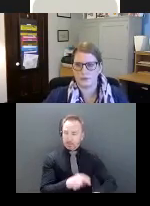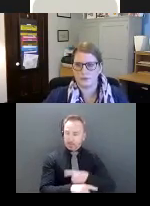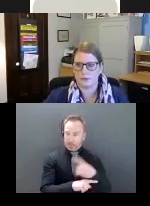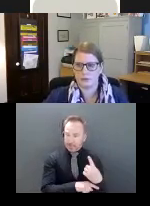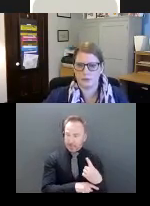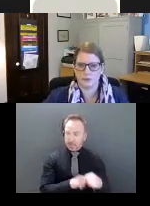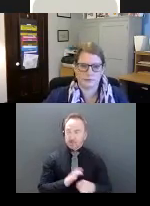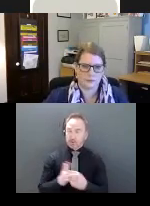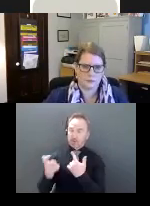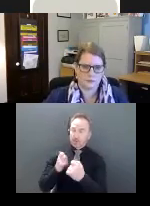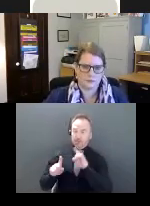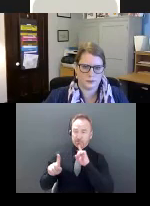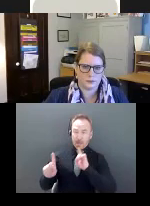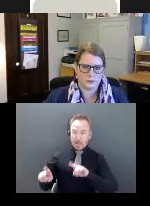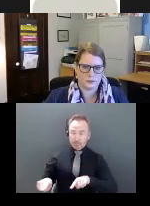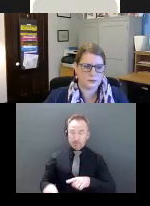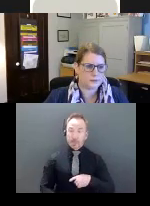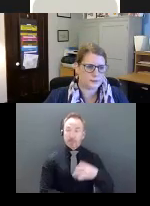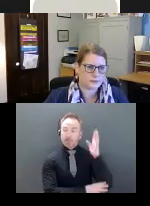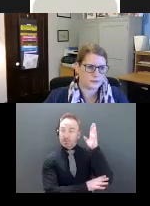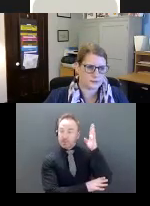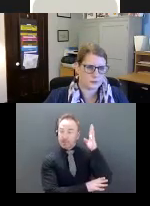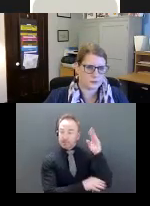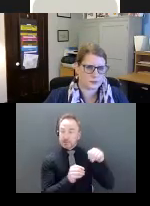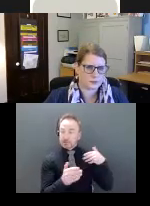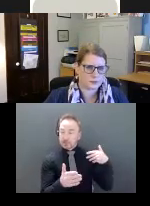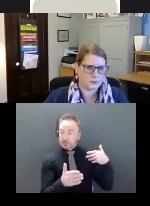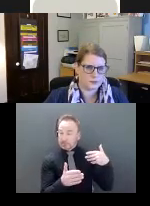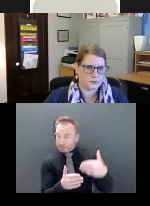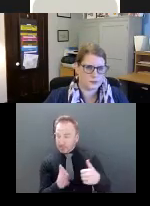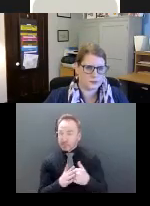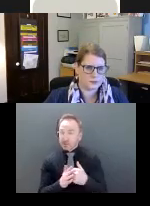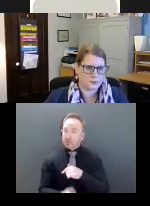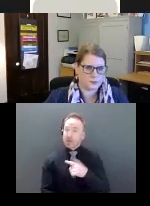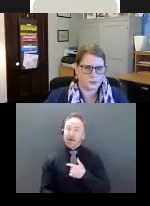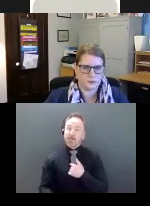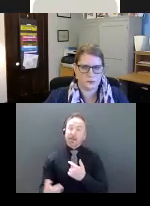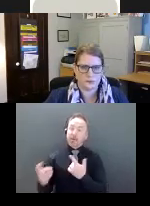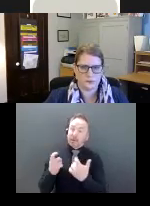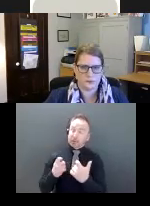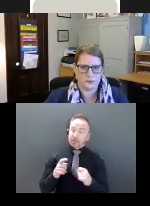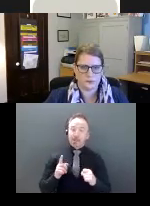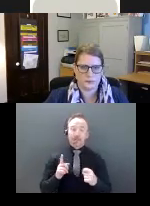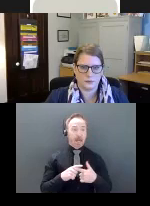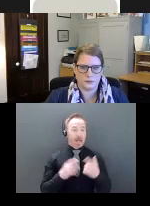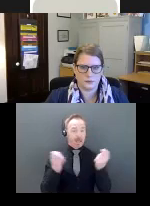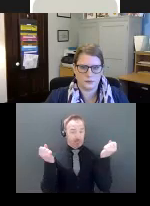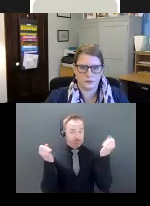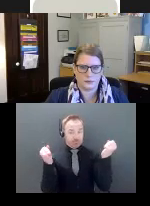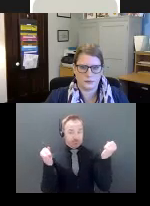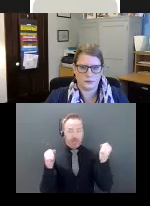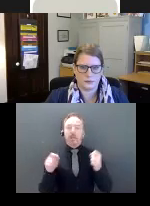at the end of the presentation you have a question that you would like to provide in ASL, we will promote you